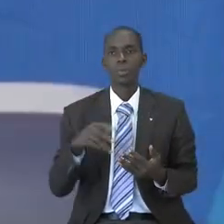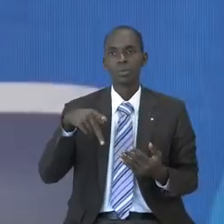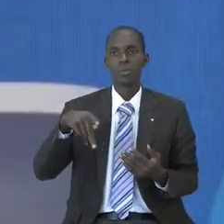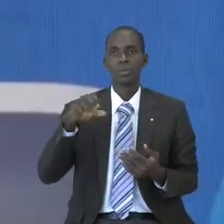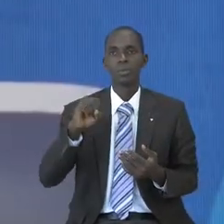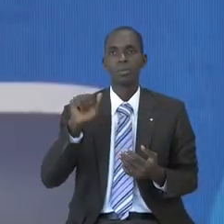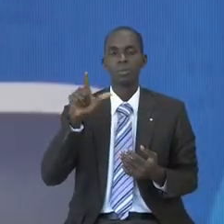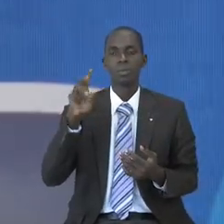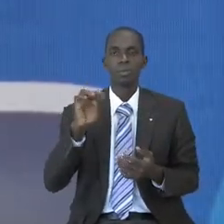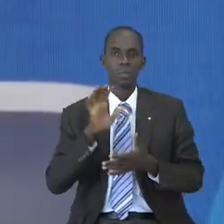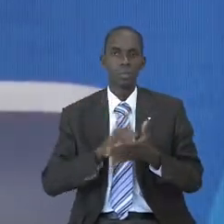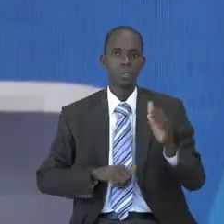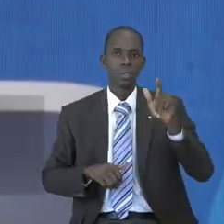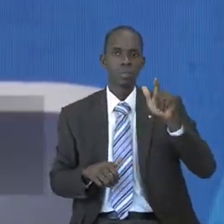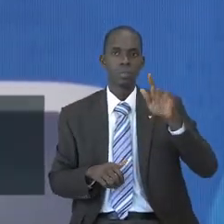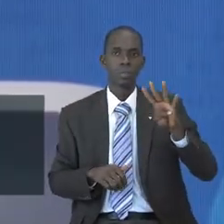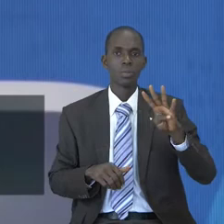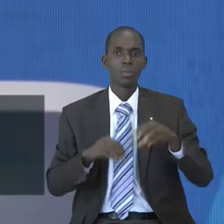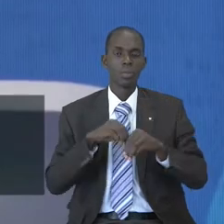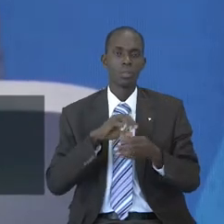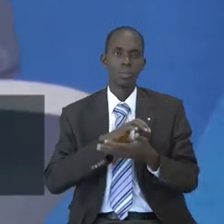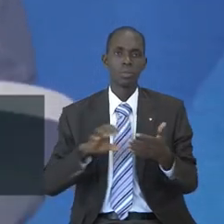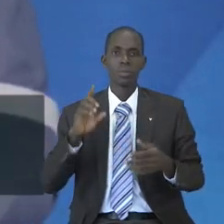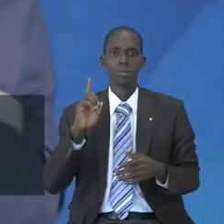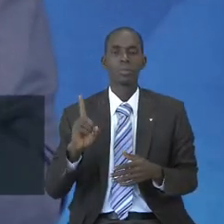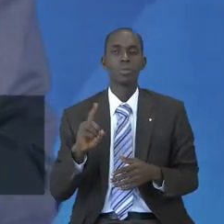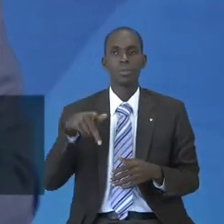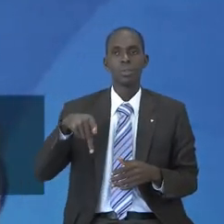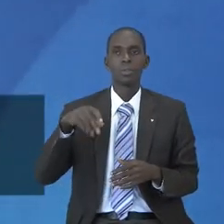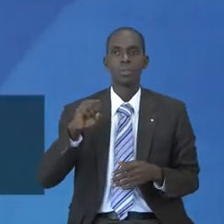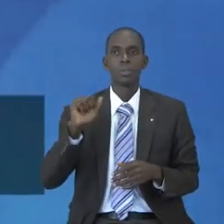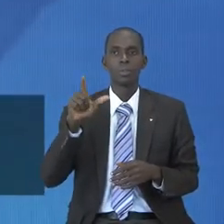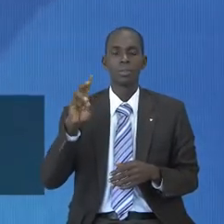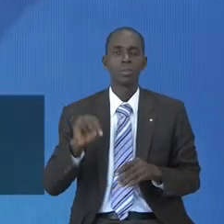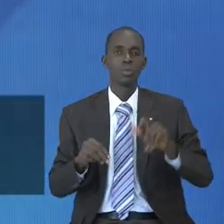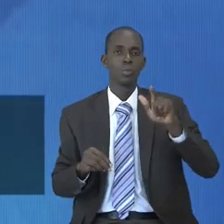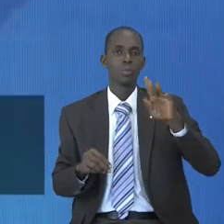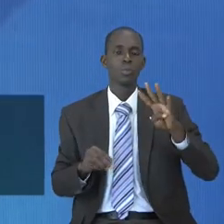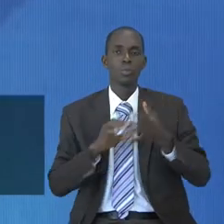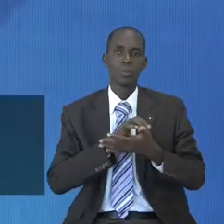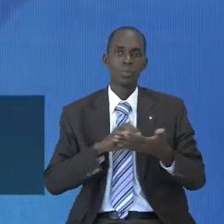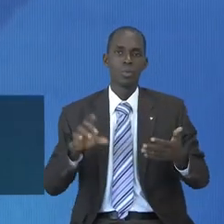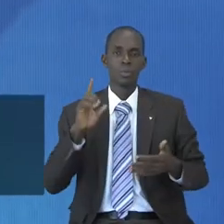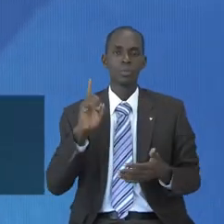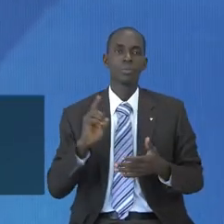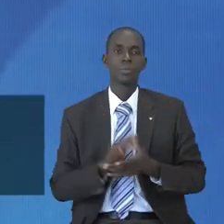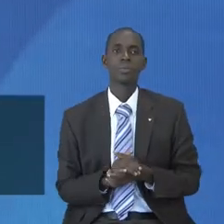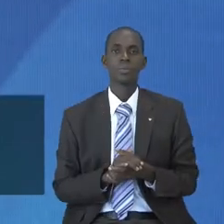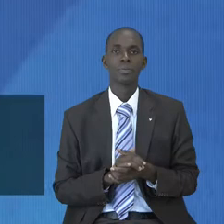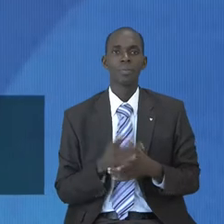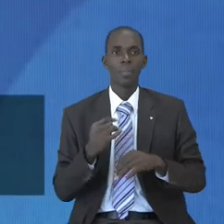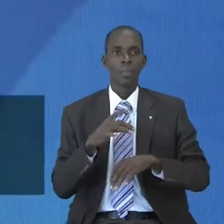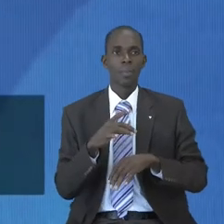Psalm 24, we're reading from verse 1. Psalm 24, we're reading from verse 1.